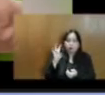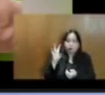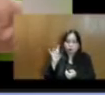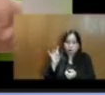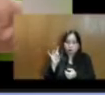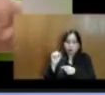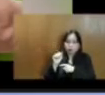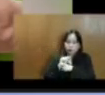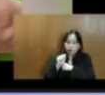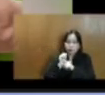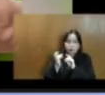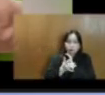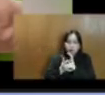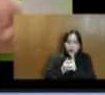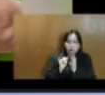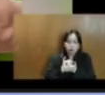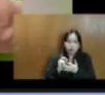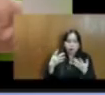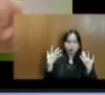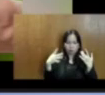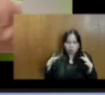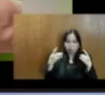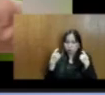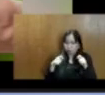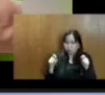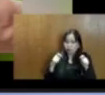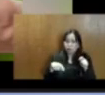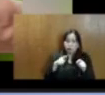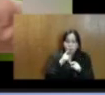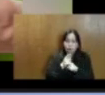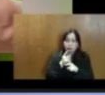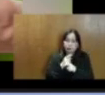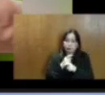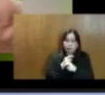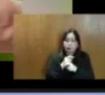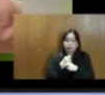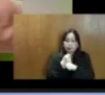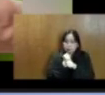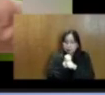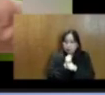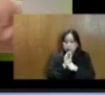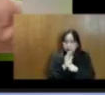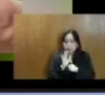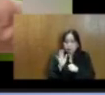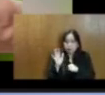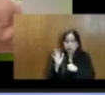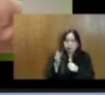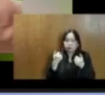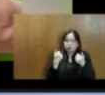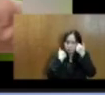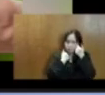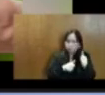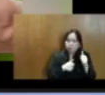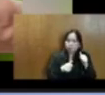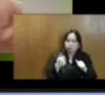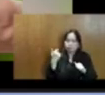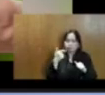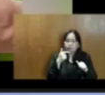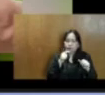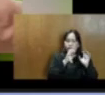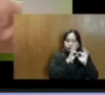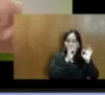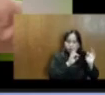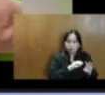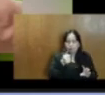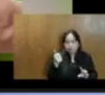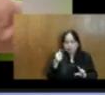technology training institutions, and we have tried to really make them adhere to this Green Tibet framework by looking at